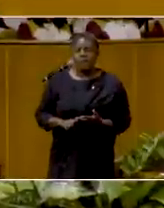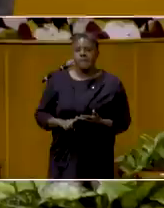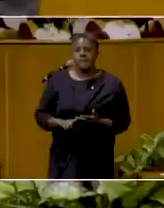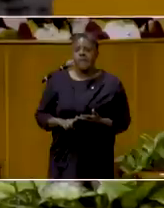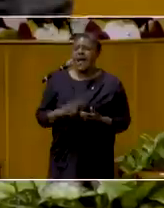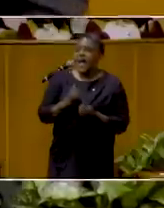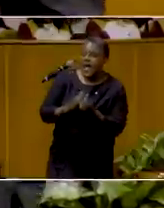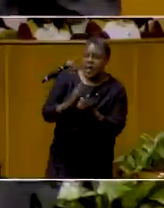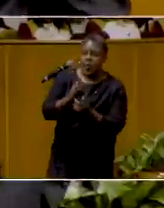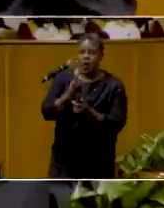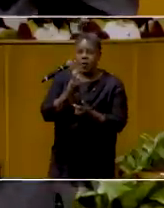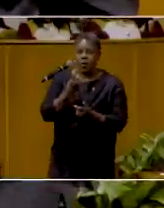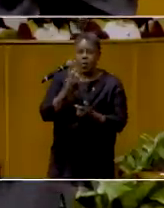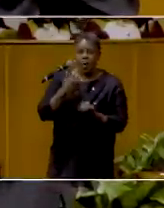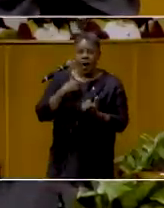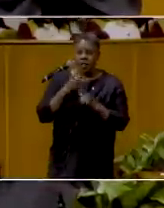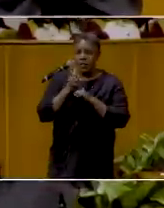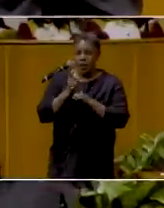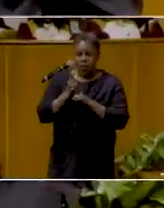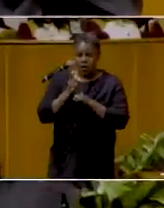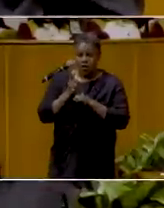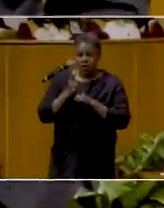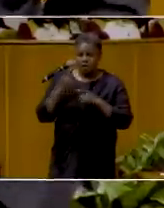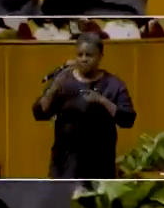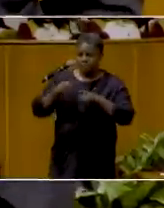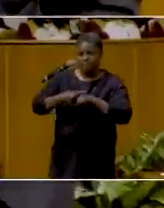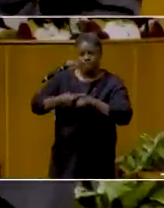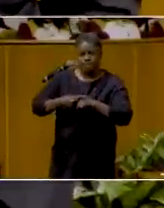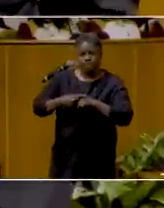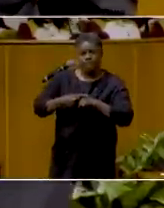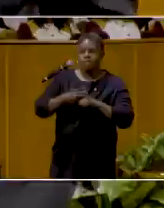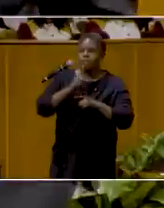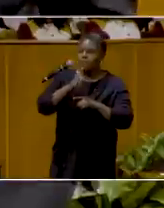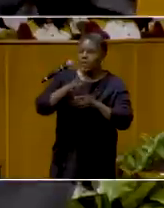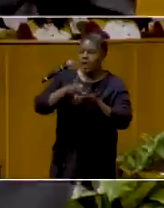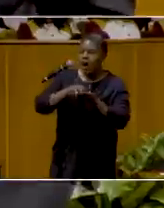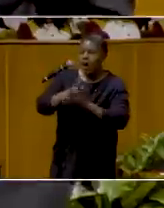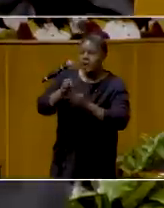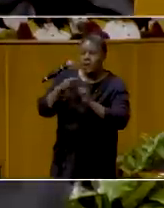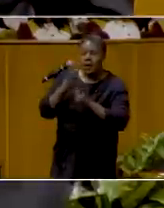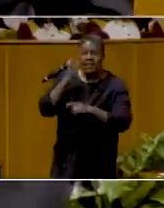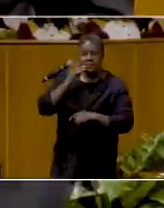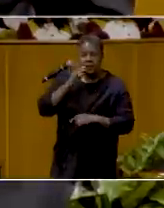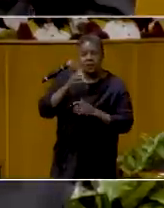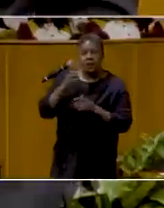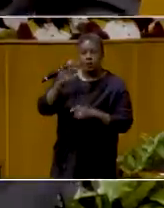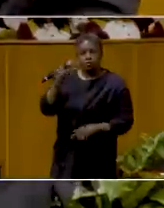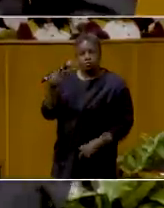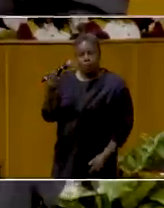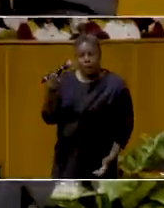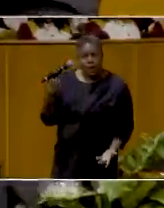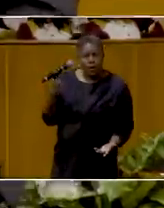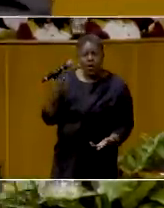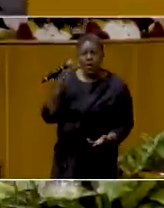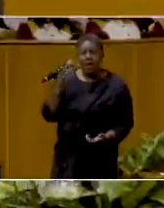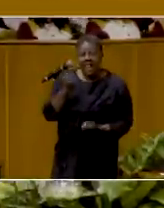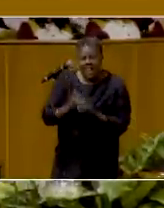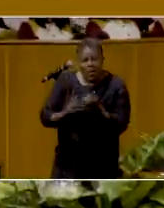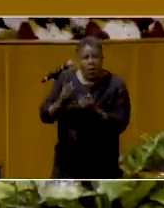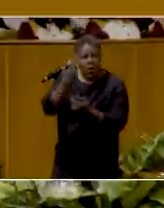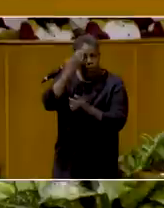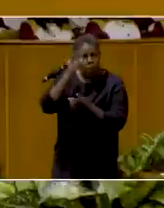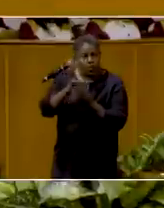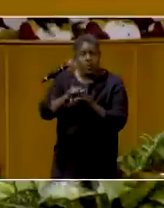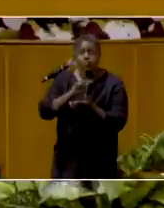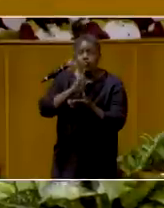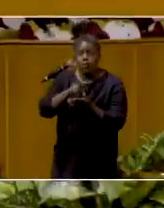Anyone who has a theodicy moment, anyone who's honest about walking in Job's shoes, anyone who knows that the truth of the matter is